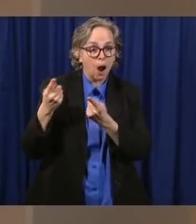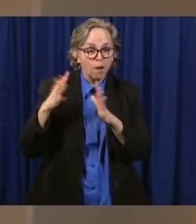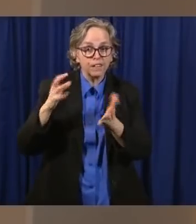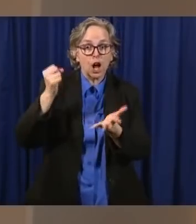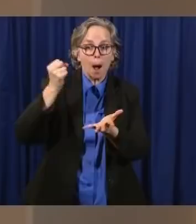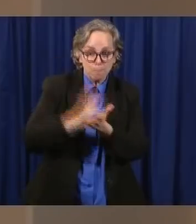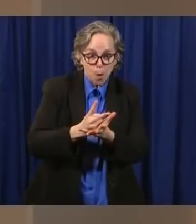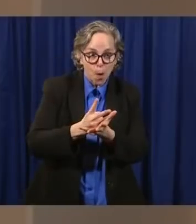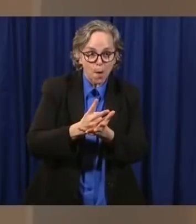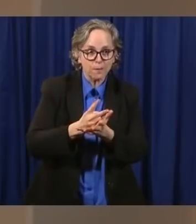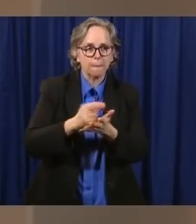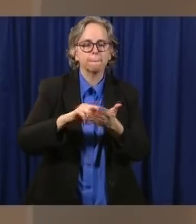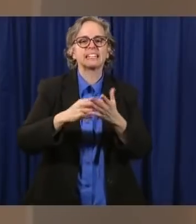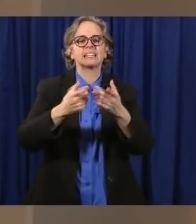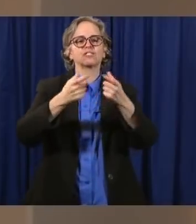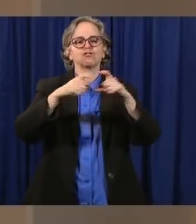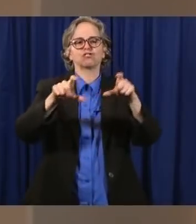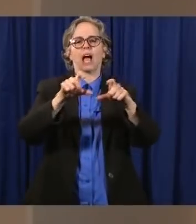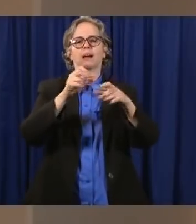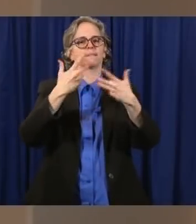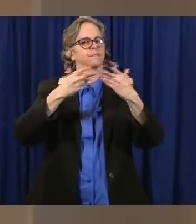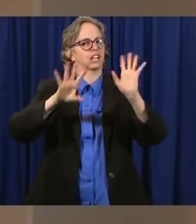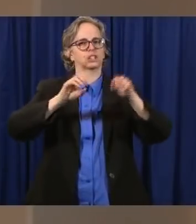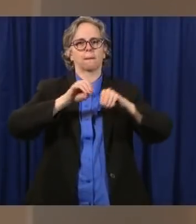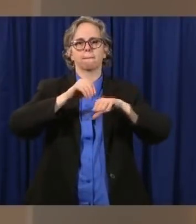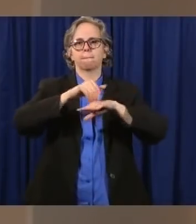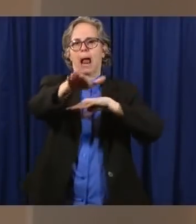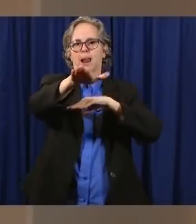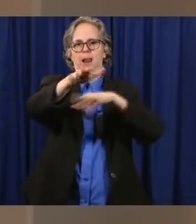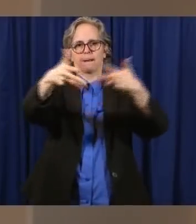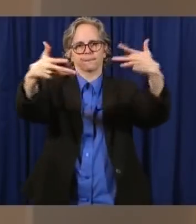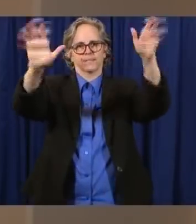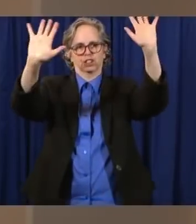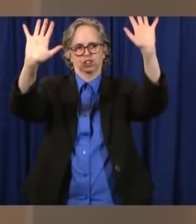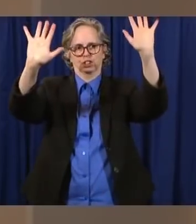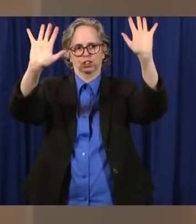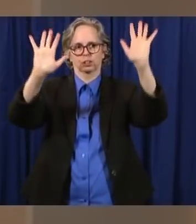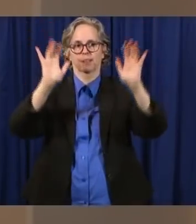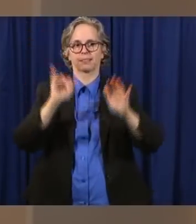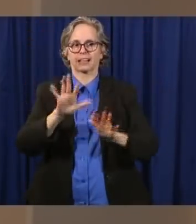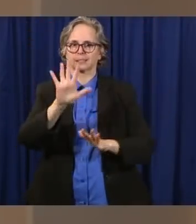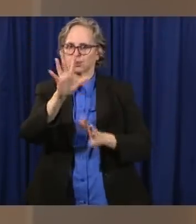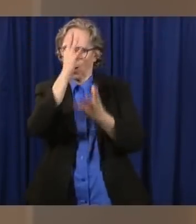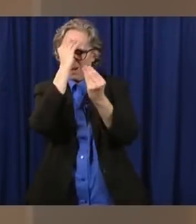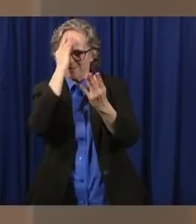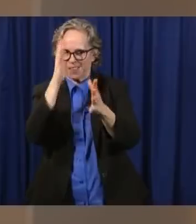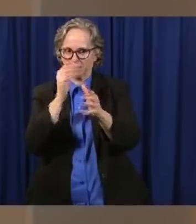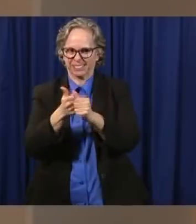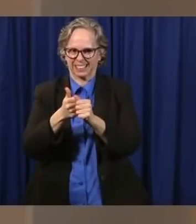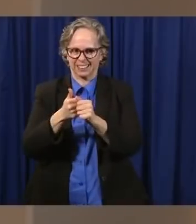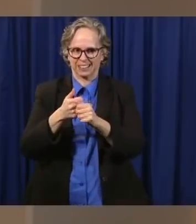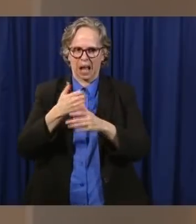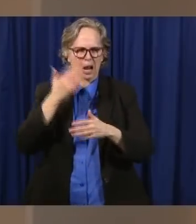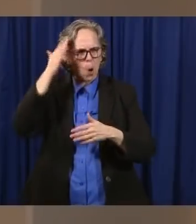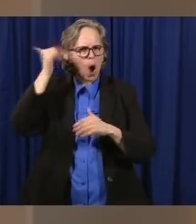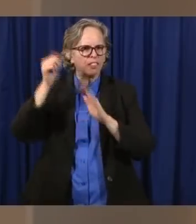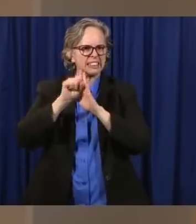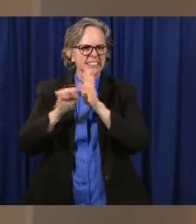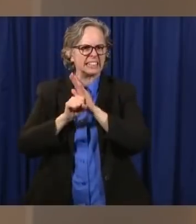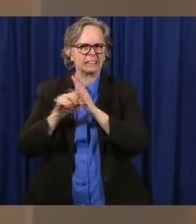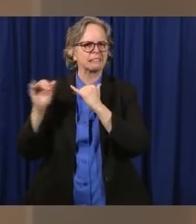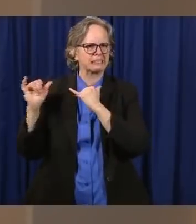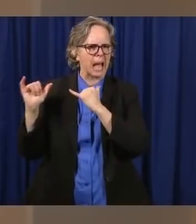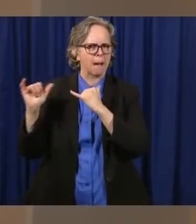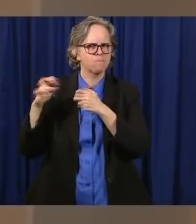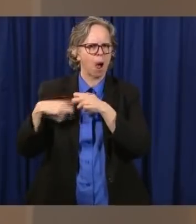those checks have gone out the door. So that's your update. I know that a lot of states are having these same issues, but at least